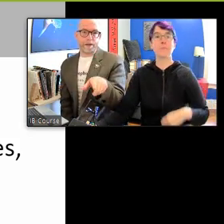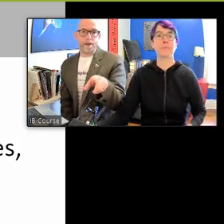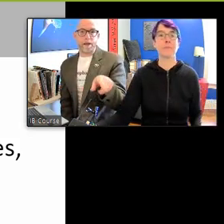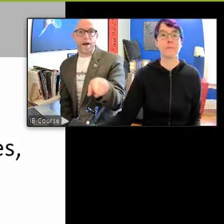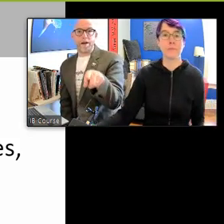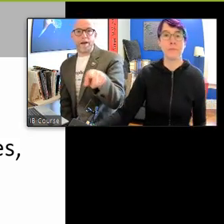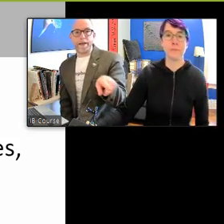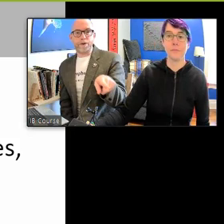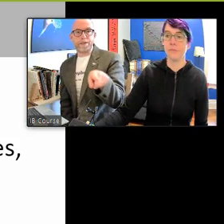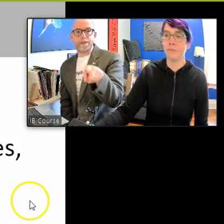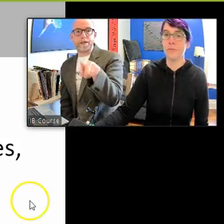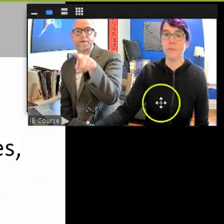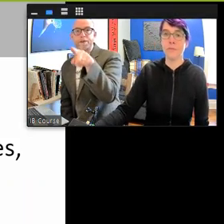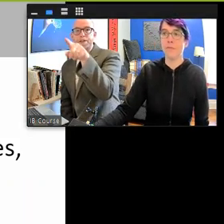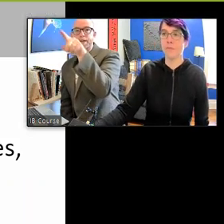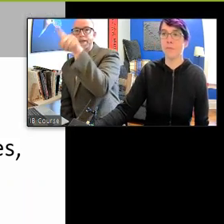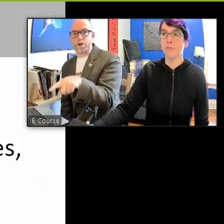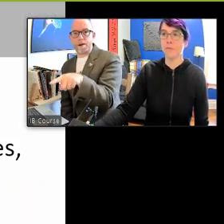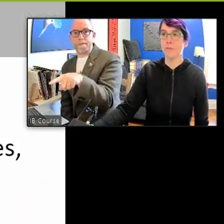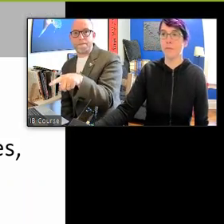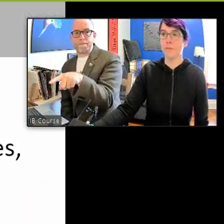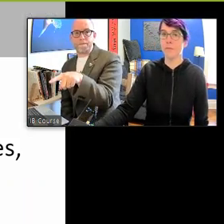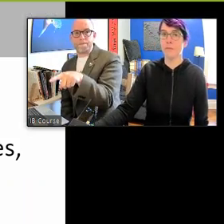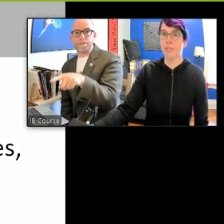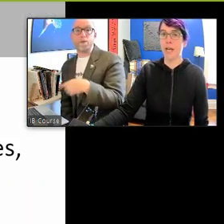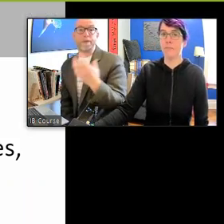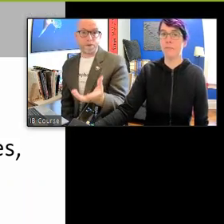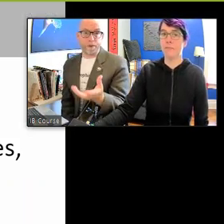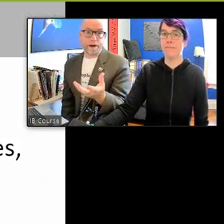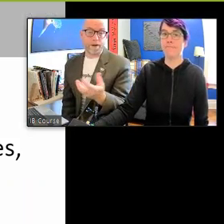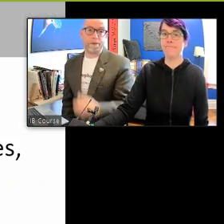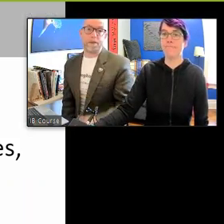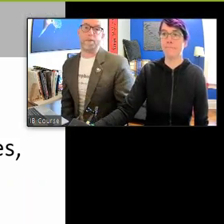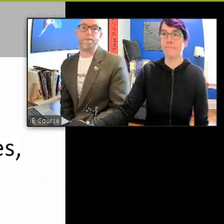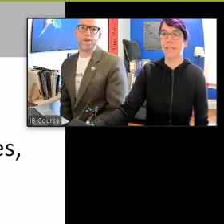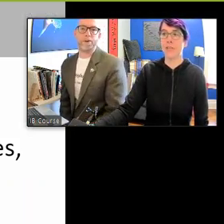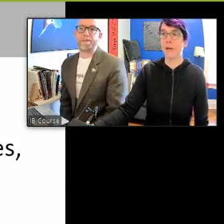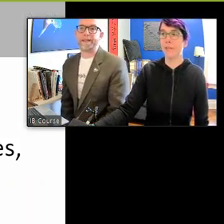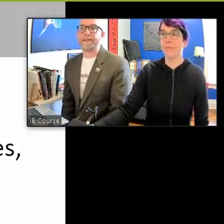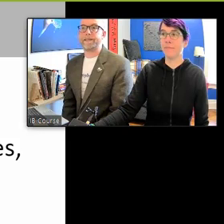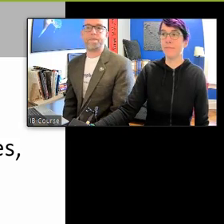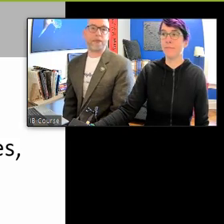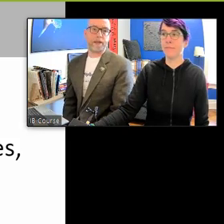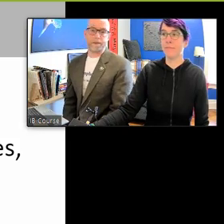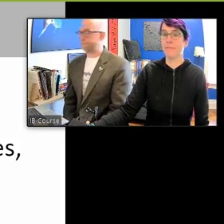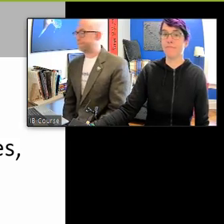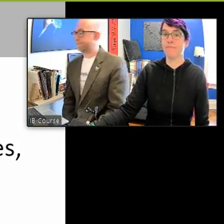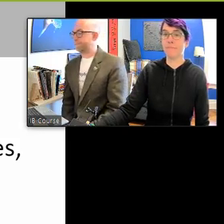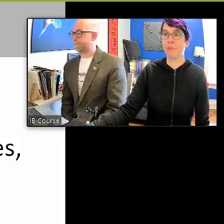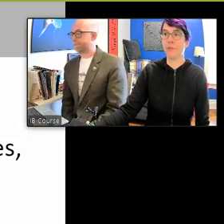the increase in efficiency and then a drop? Yeah. That's with our hemoglobin. Would you expect right. the same